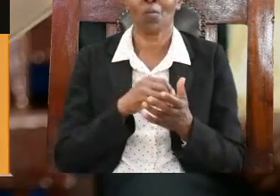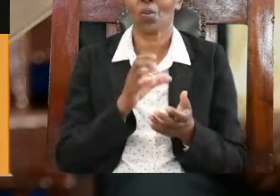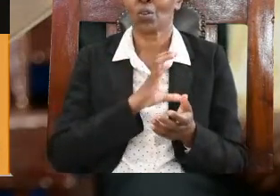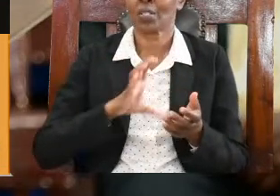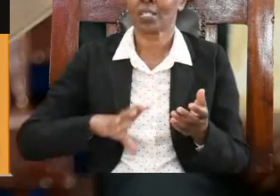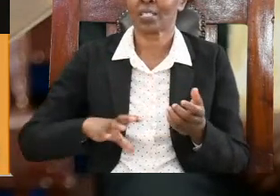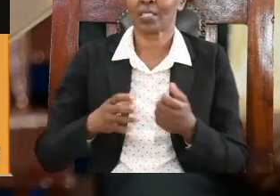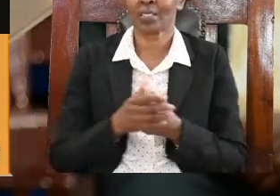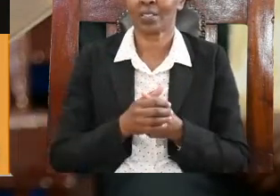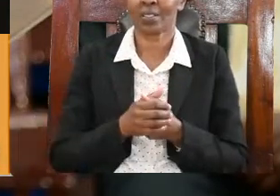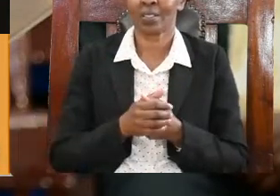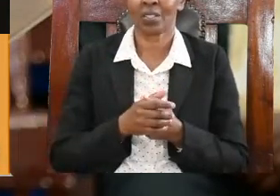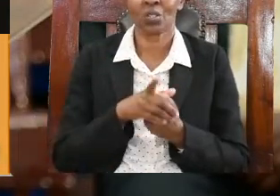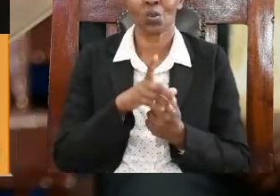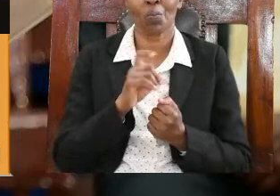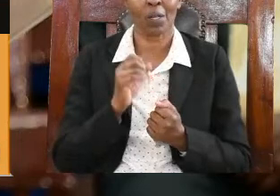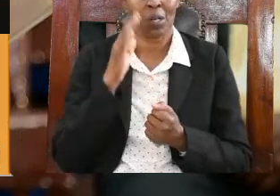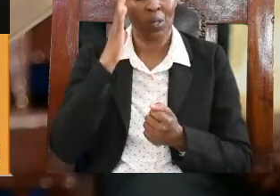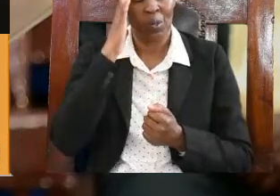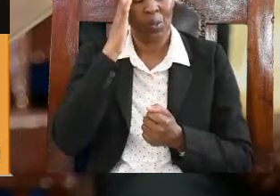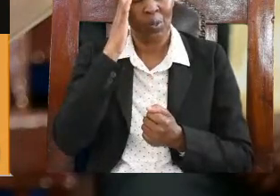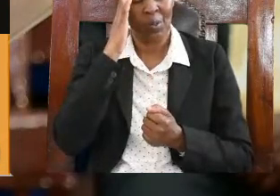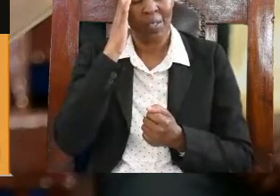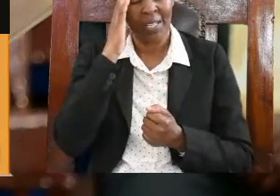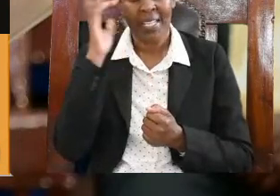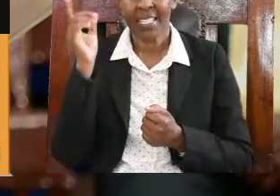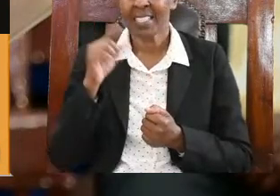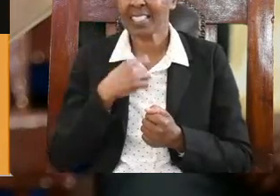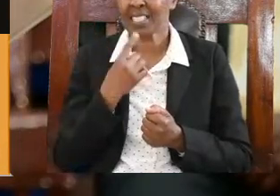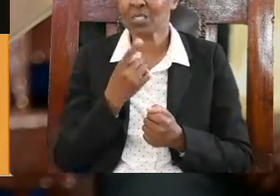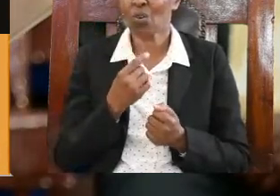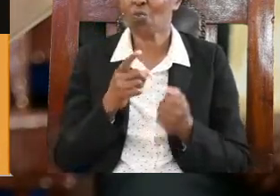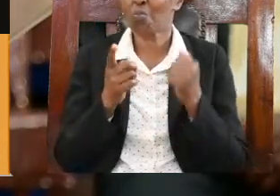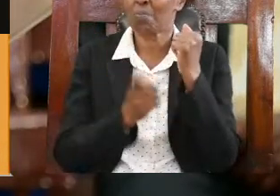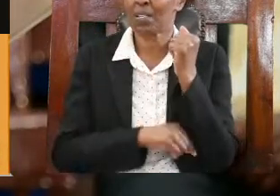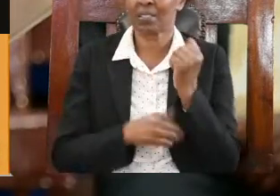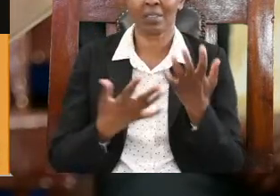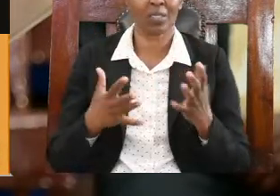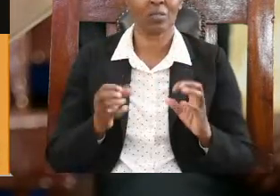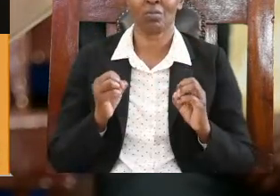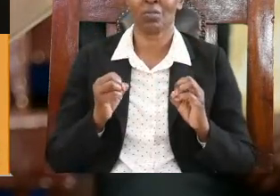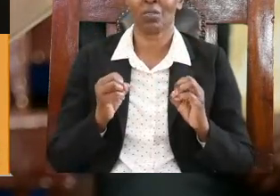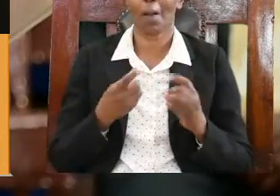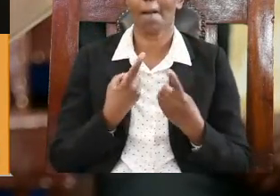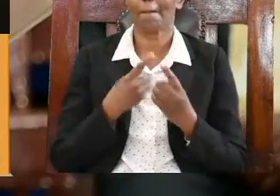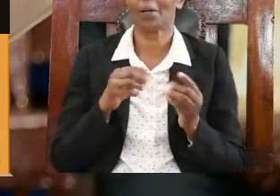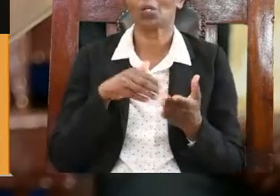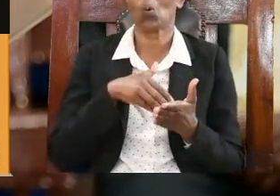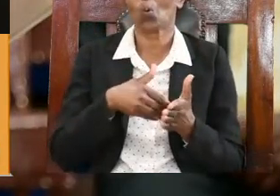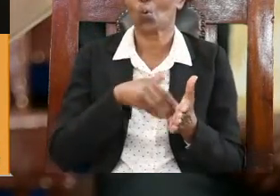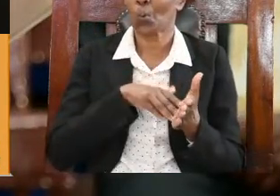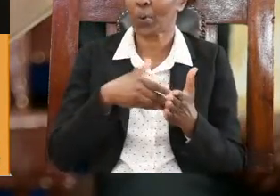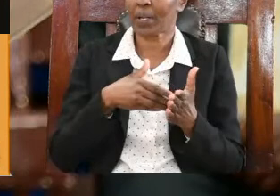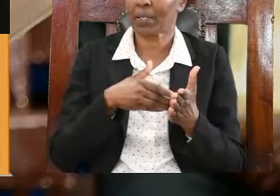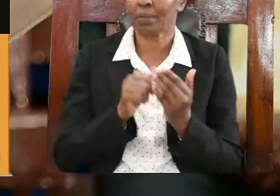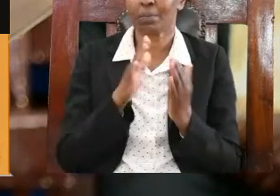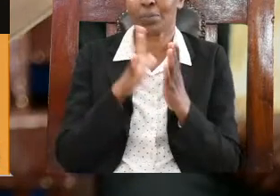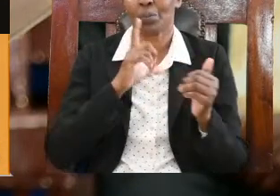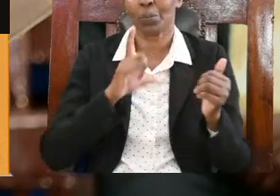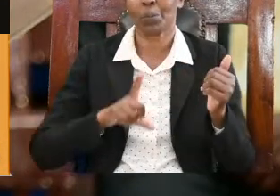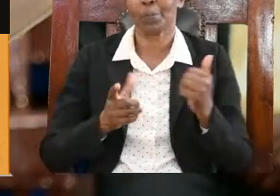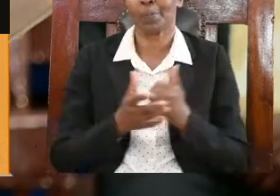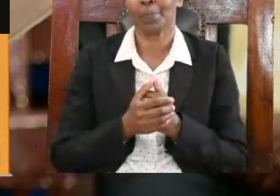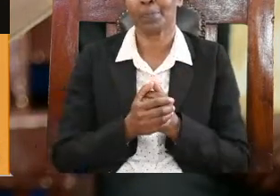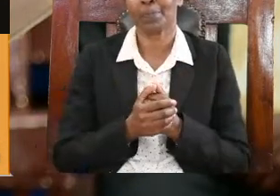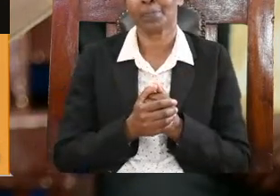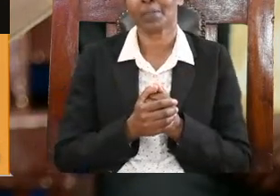you need to note, I'm not talking about wickedness, I'm talking about weakness. Praise be to the Lord. So